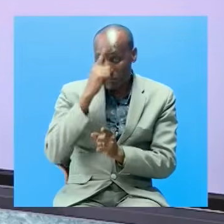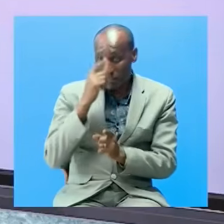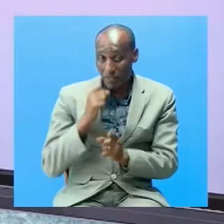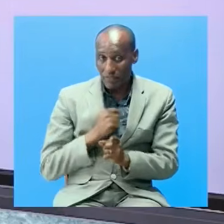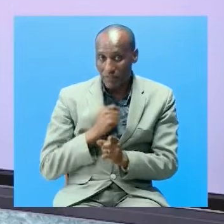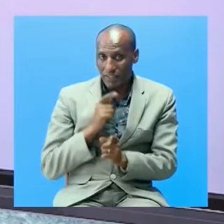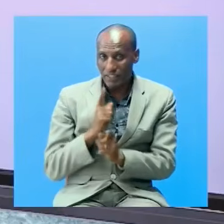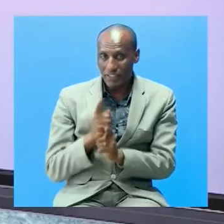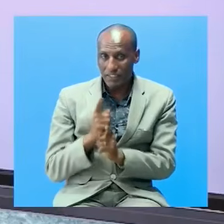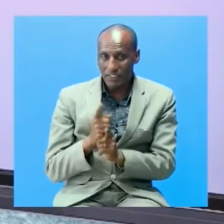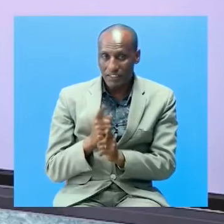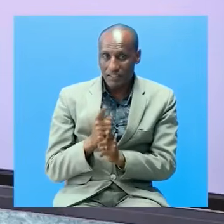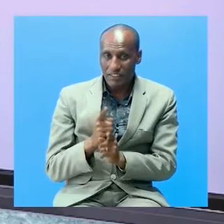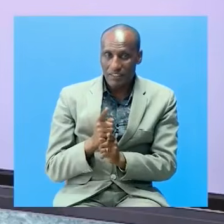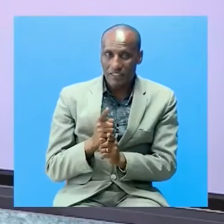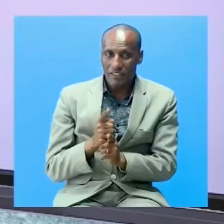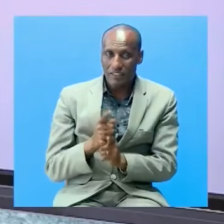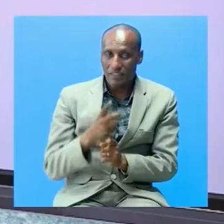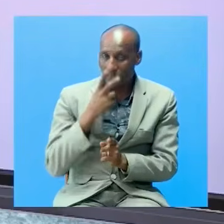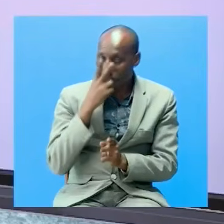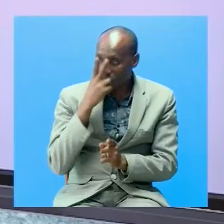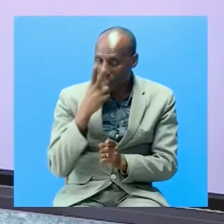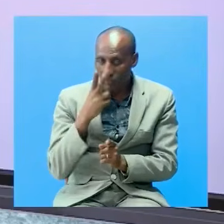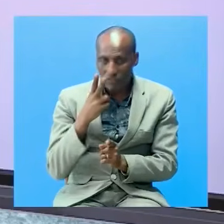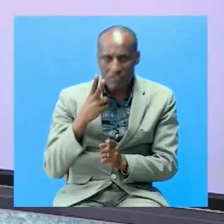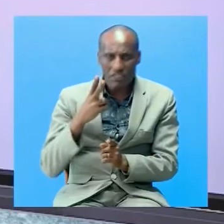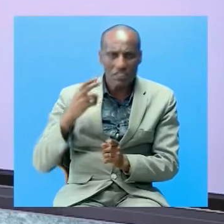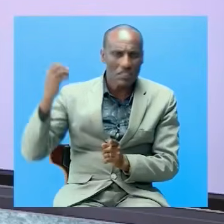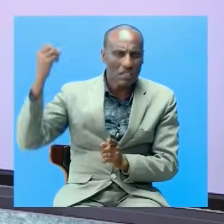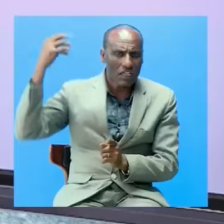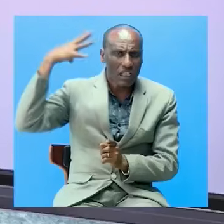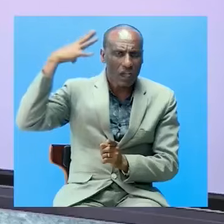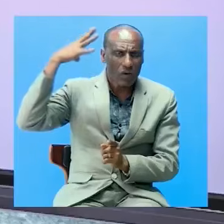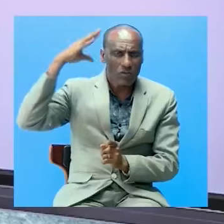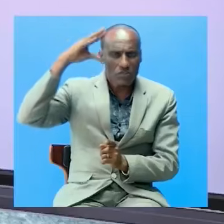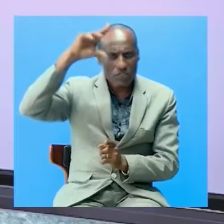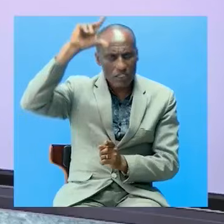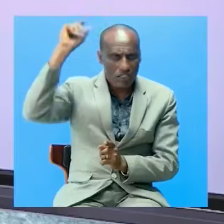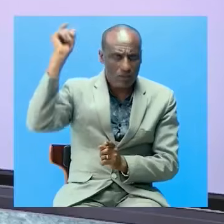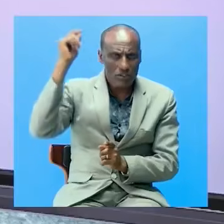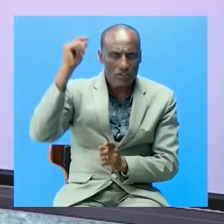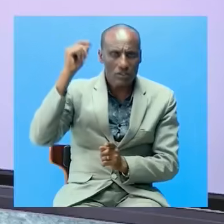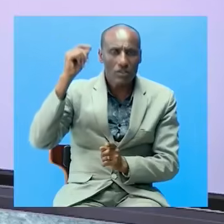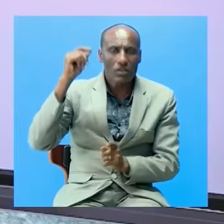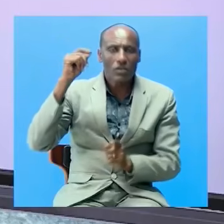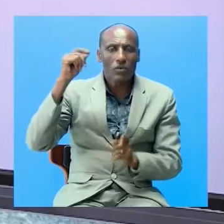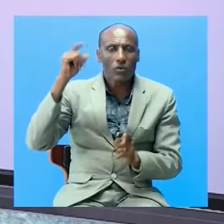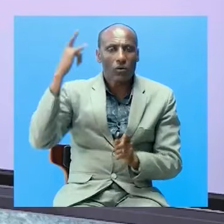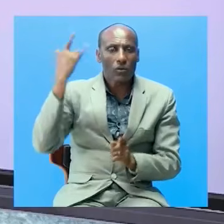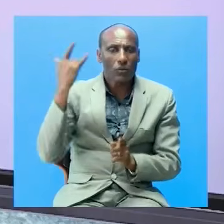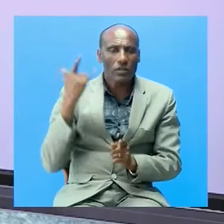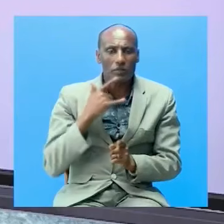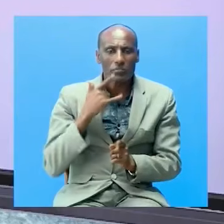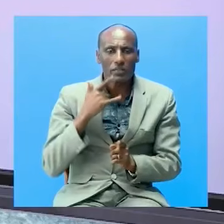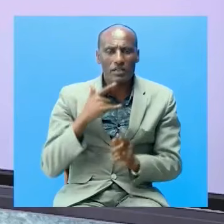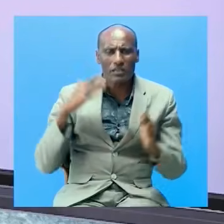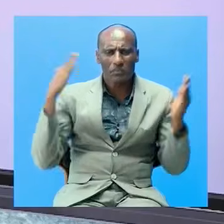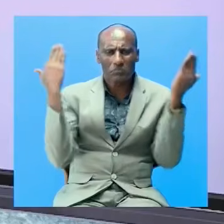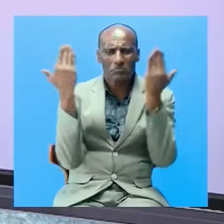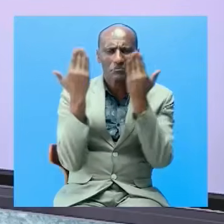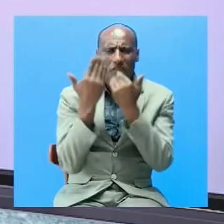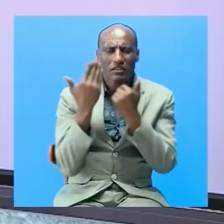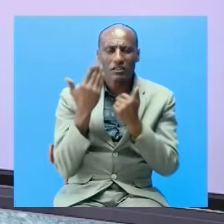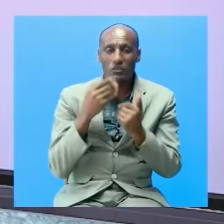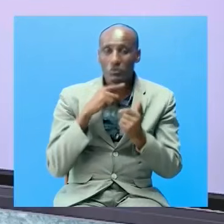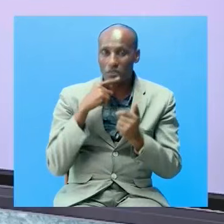are somehow sure, or if you believe that, for example, for the first one, if you have seen clouds, yes,